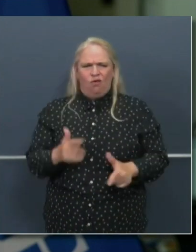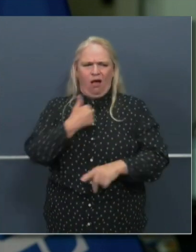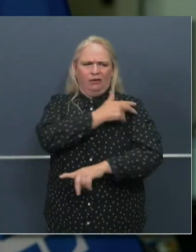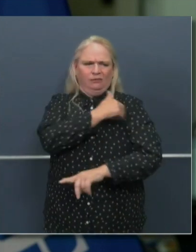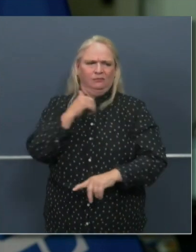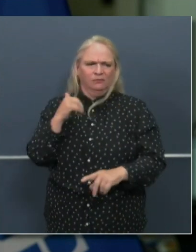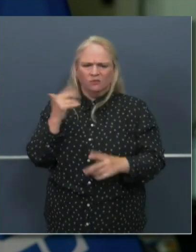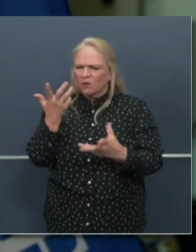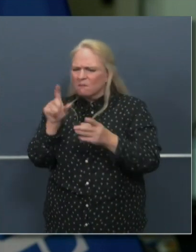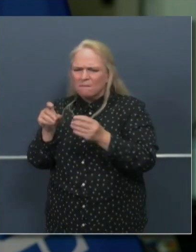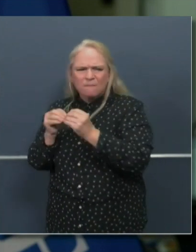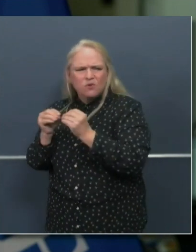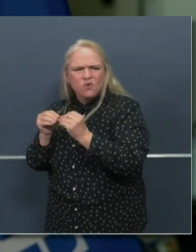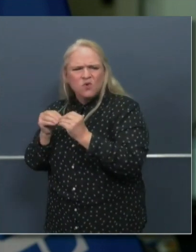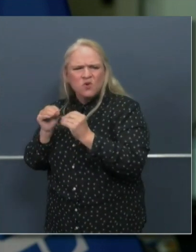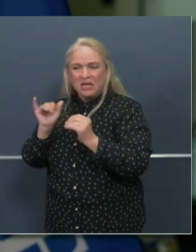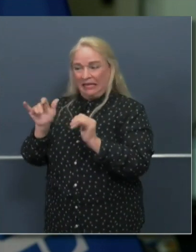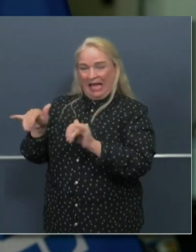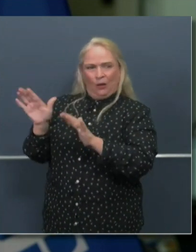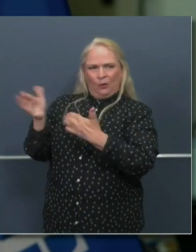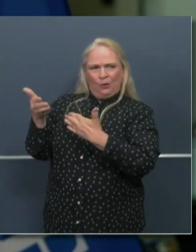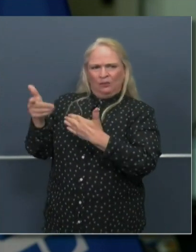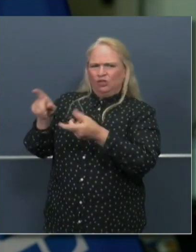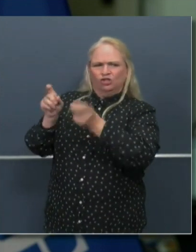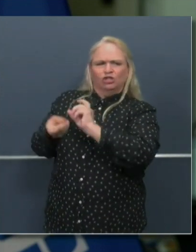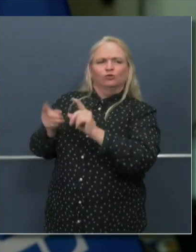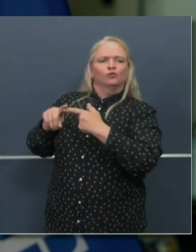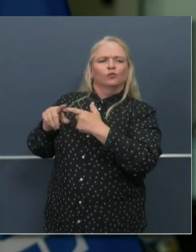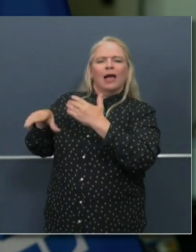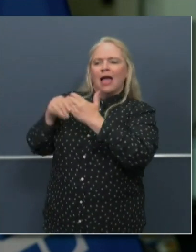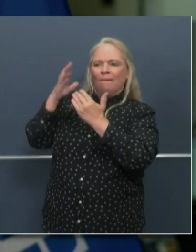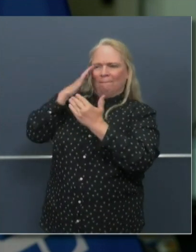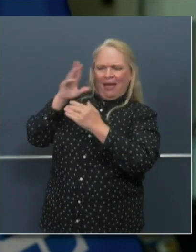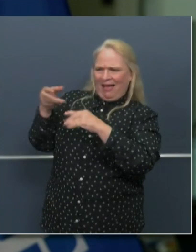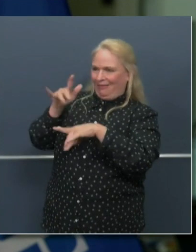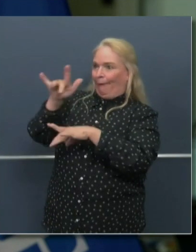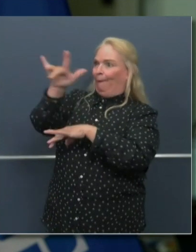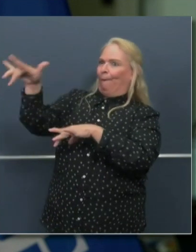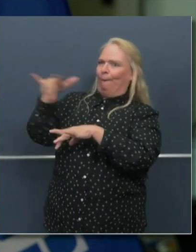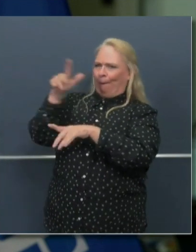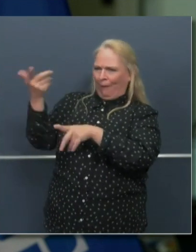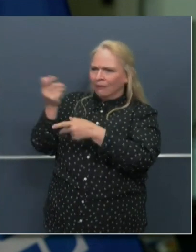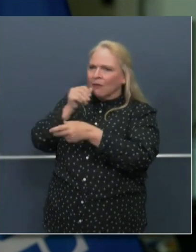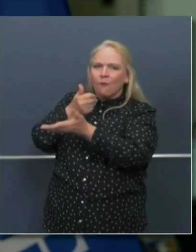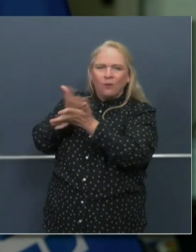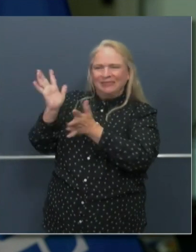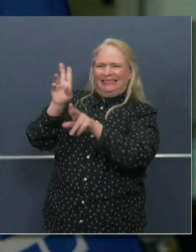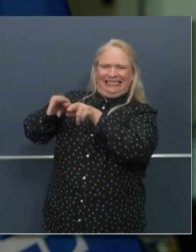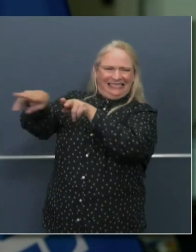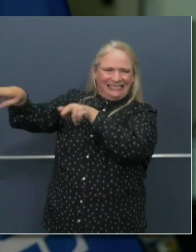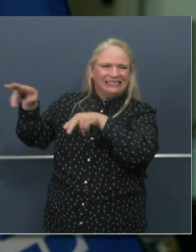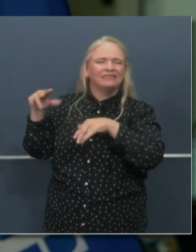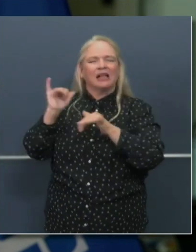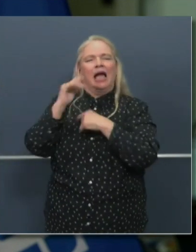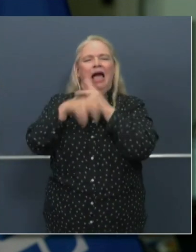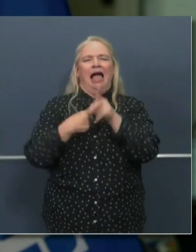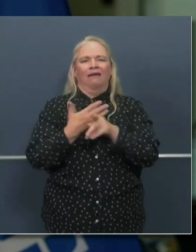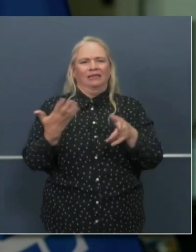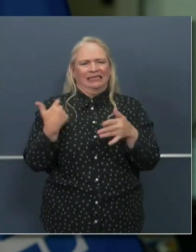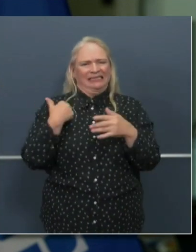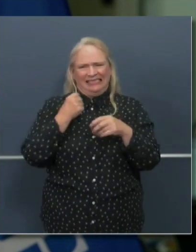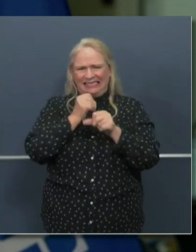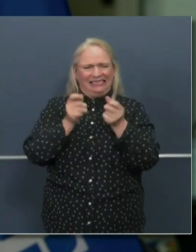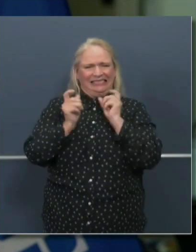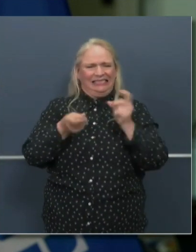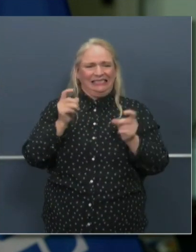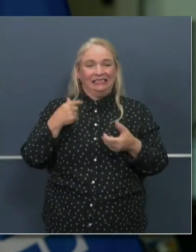there is more space we can dedicate to caring for COVID-positive individuals. And finally, partnering. The governor